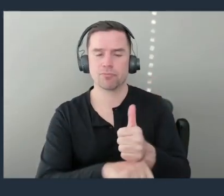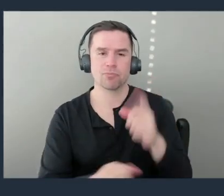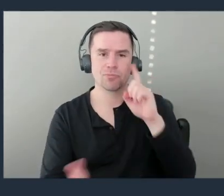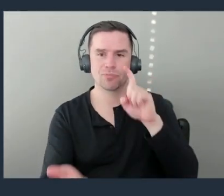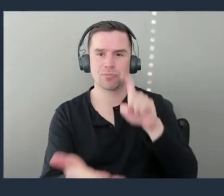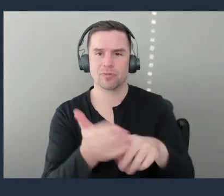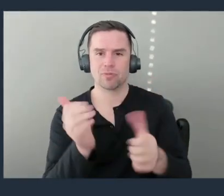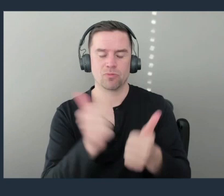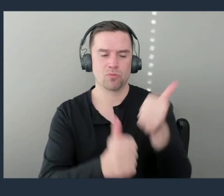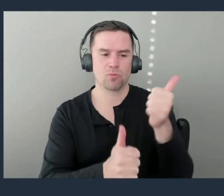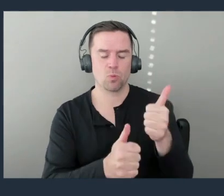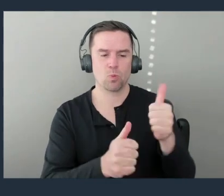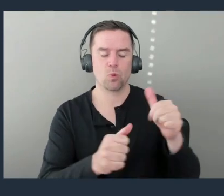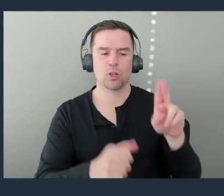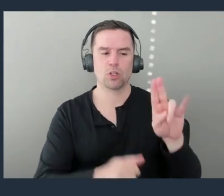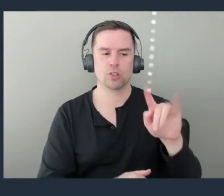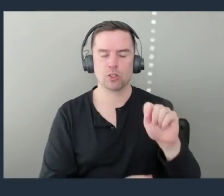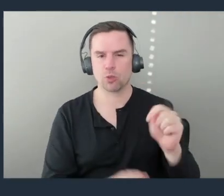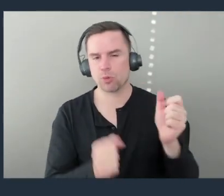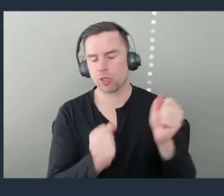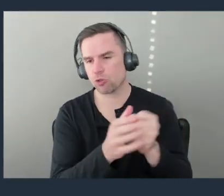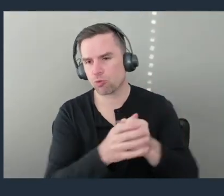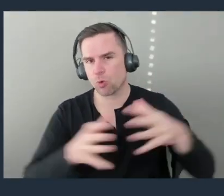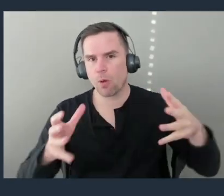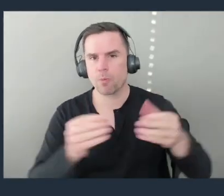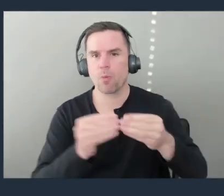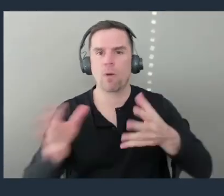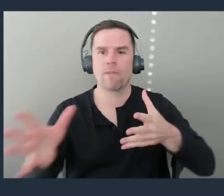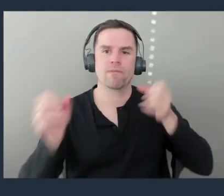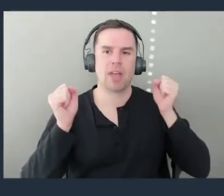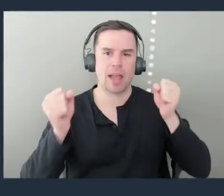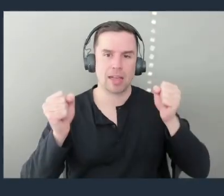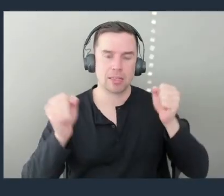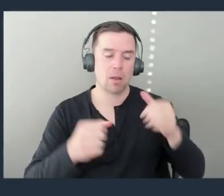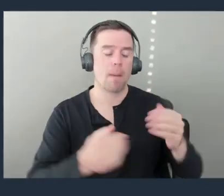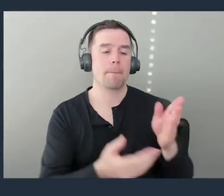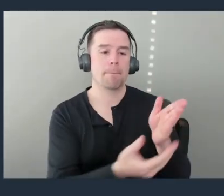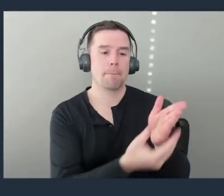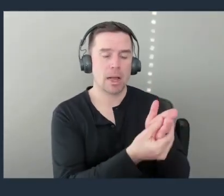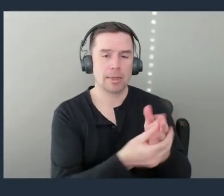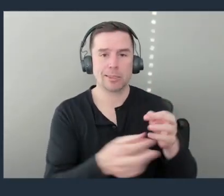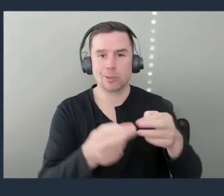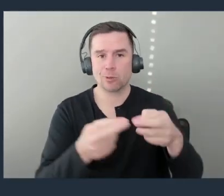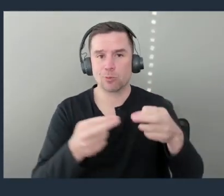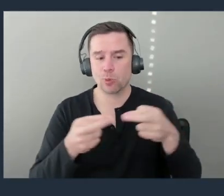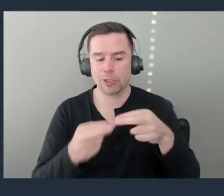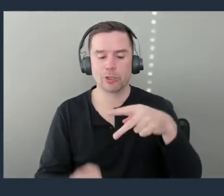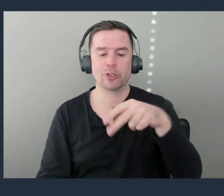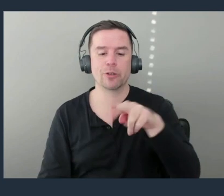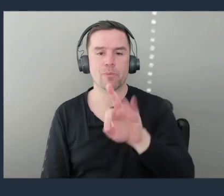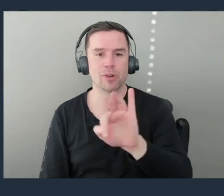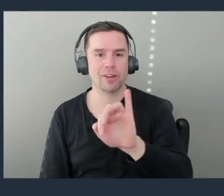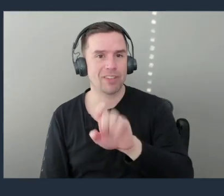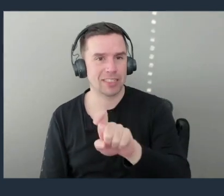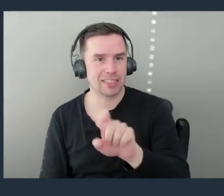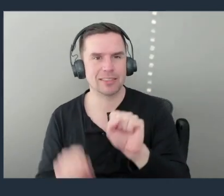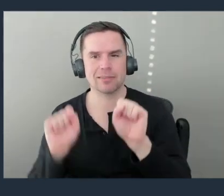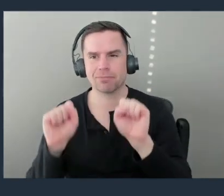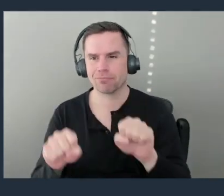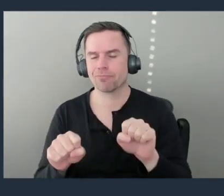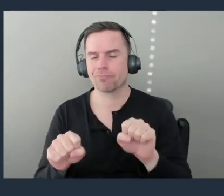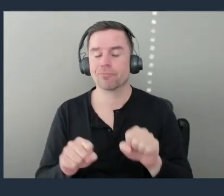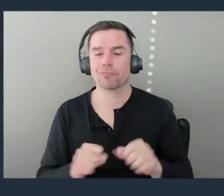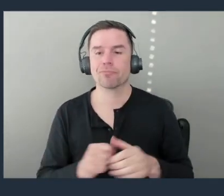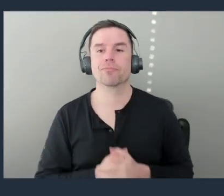aggregation units like buckets, regions, or prefixes over a specified time period. In this example, we